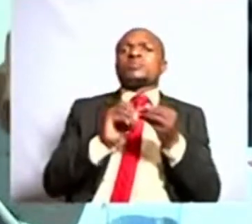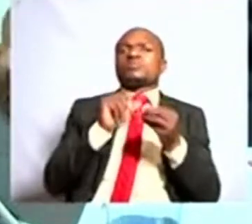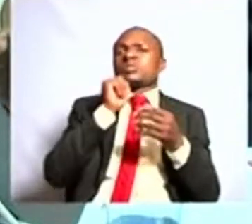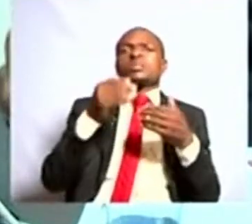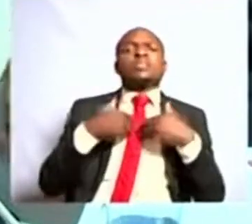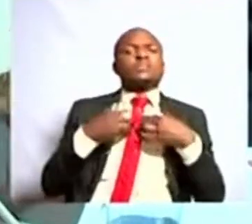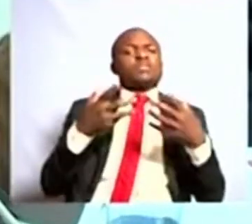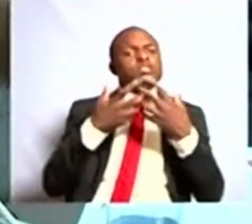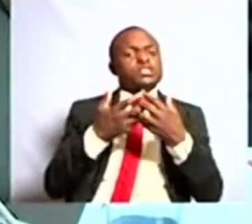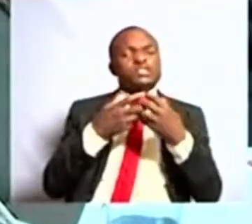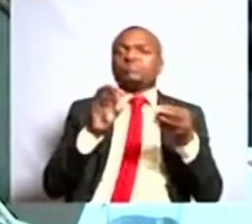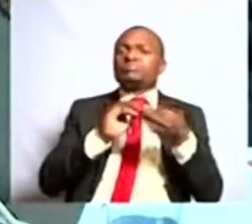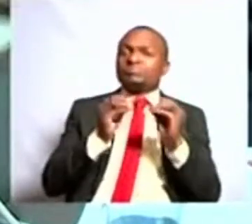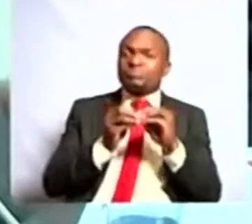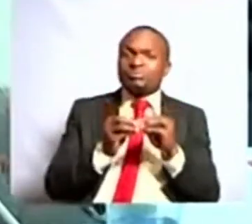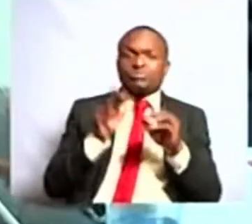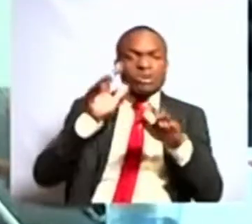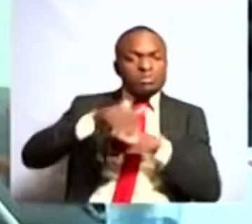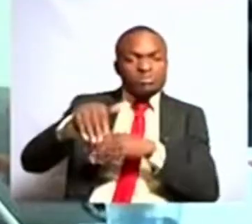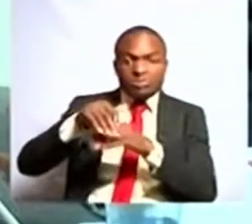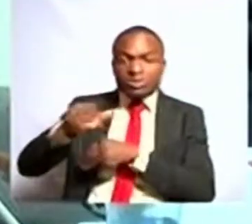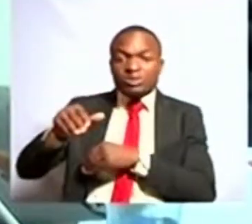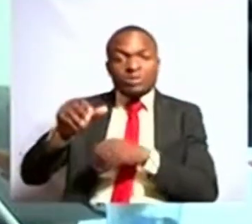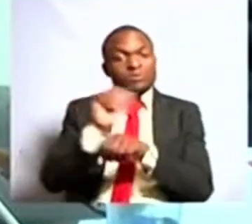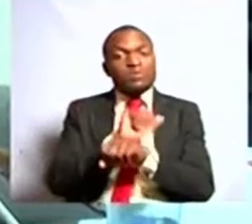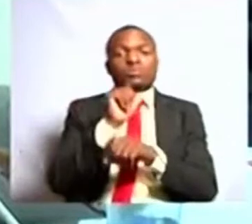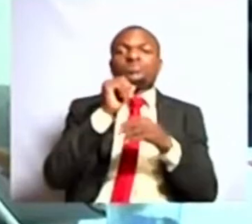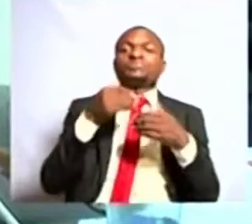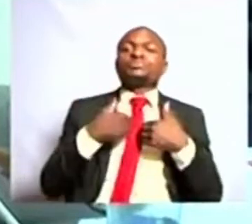number, a vehicle which has no registration?